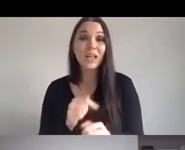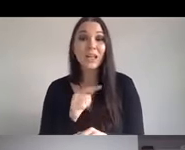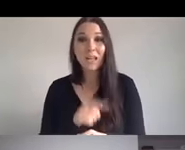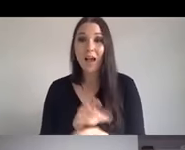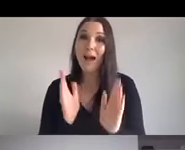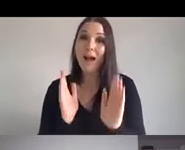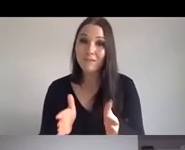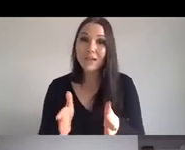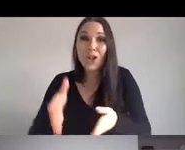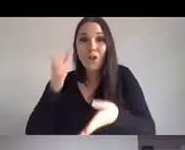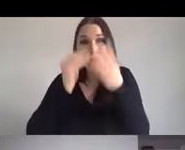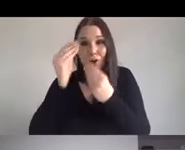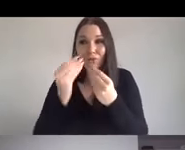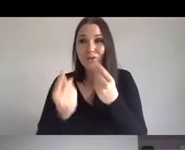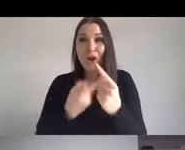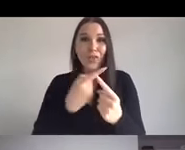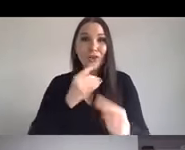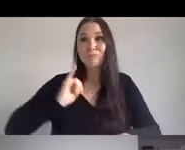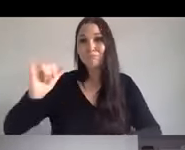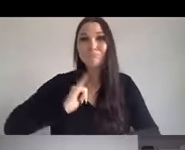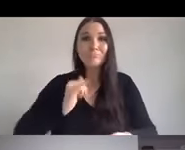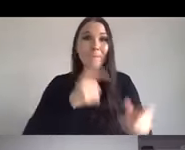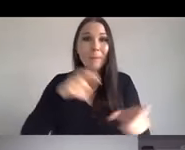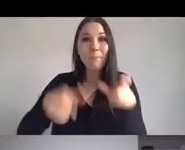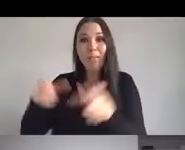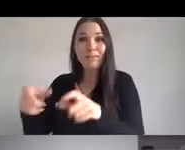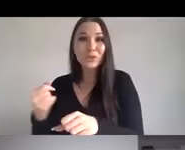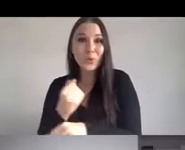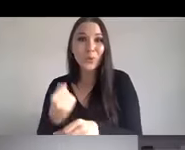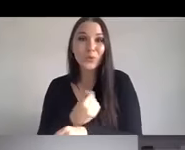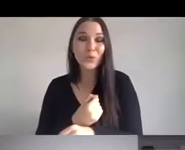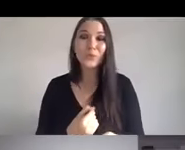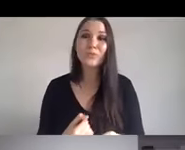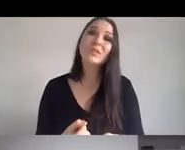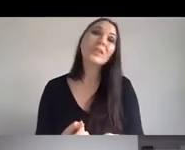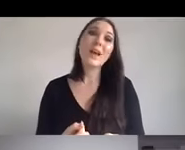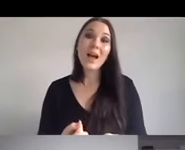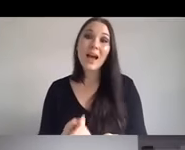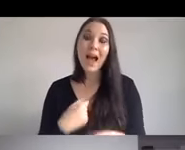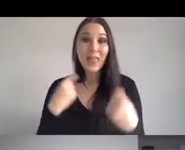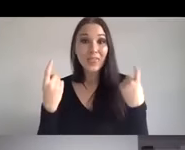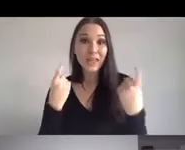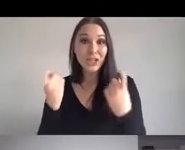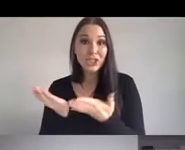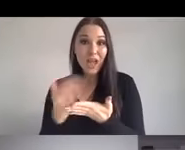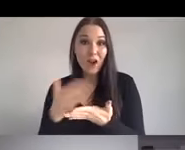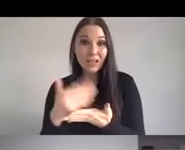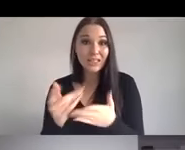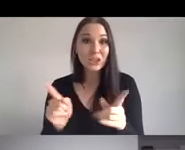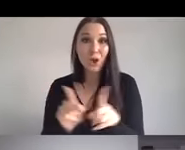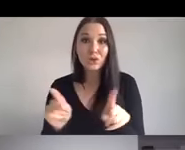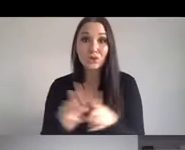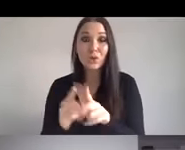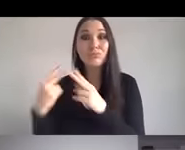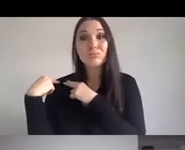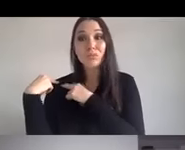to learn what other people around us do. And I think, but I think sharing those responsibilities can